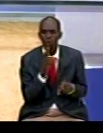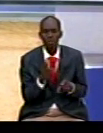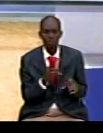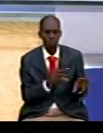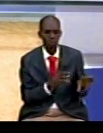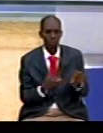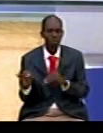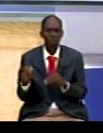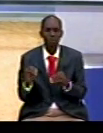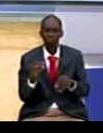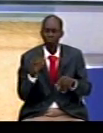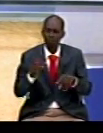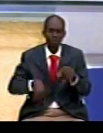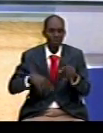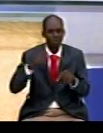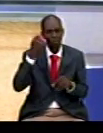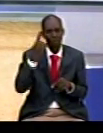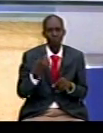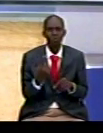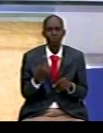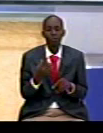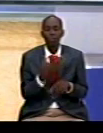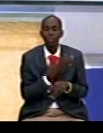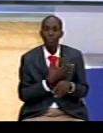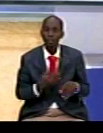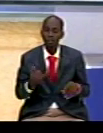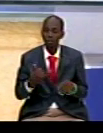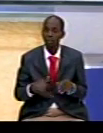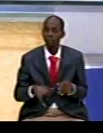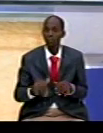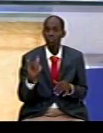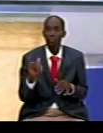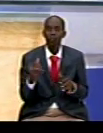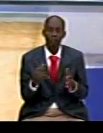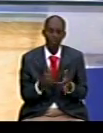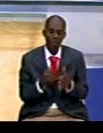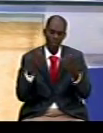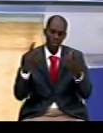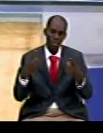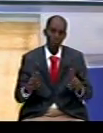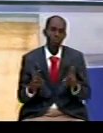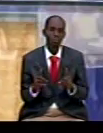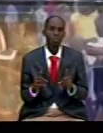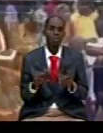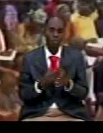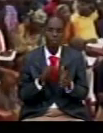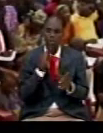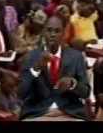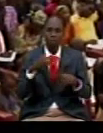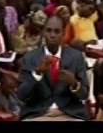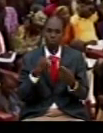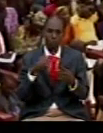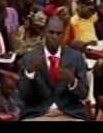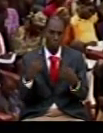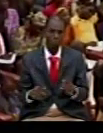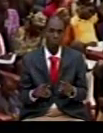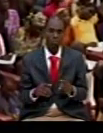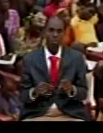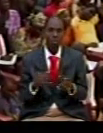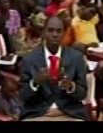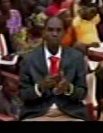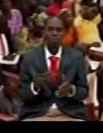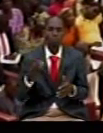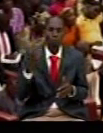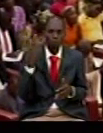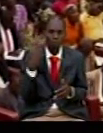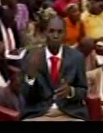flowing. Incomprehensible. And yet, it happened. It's going to happen. And it